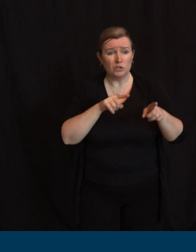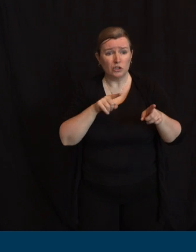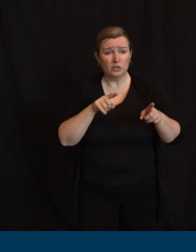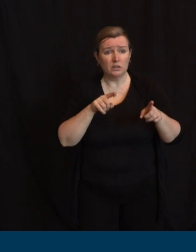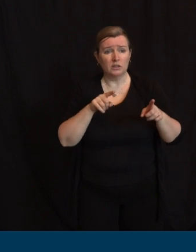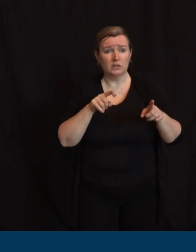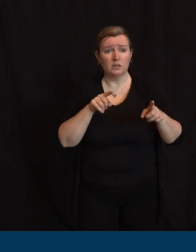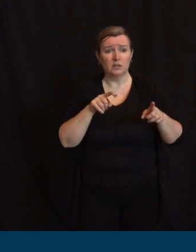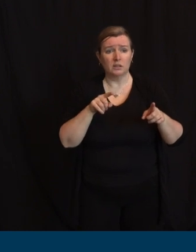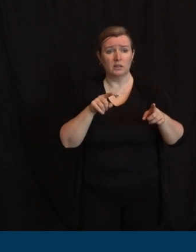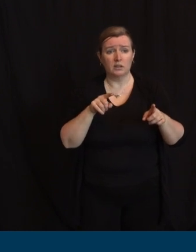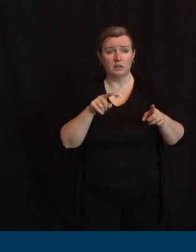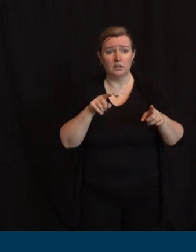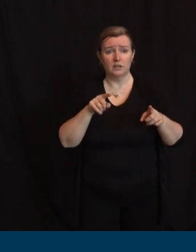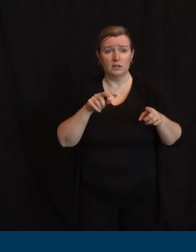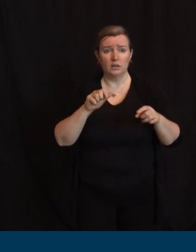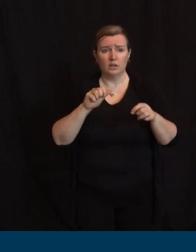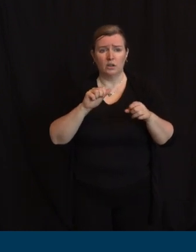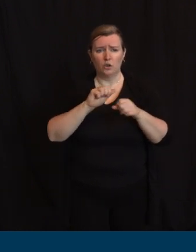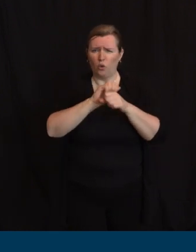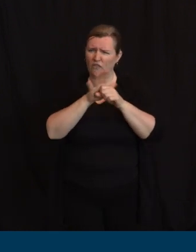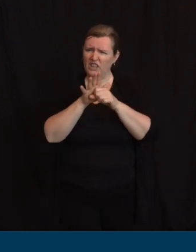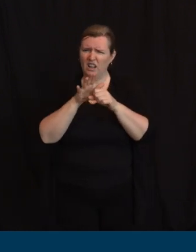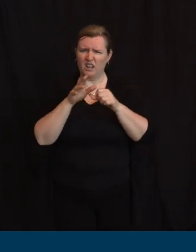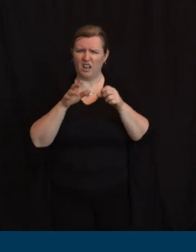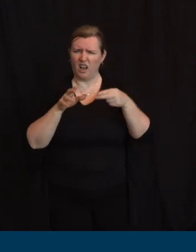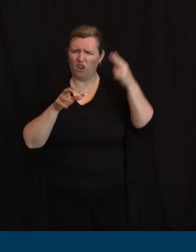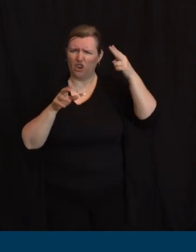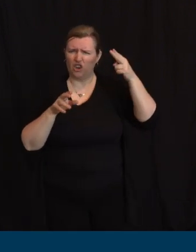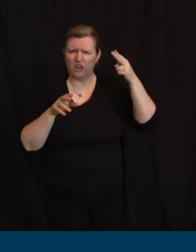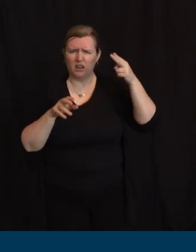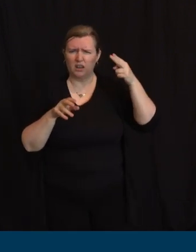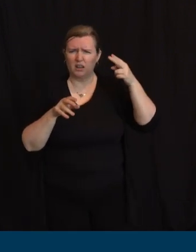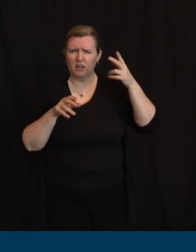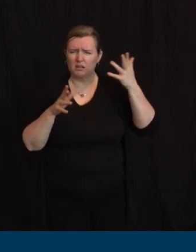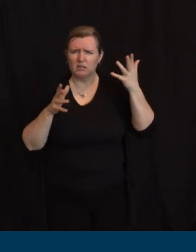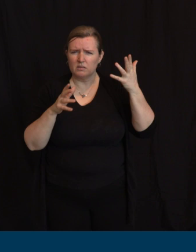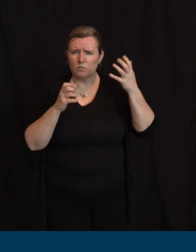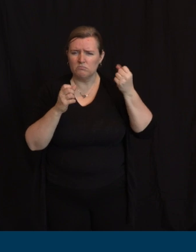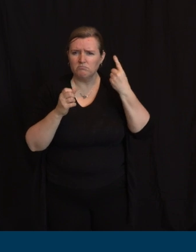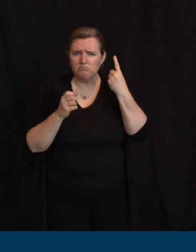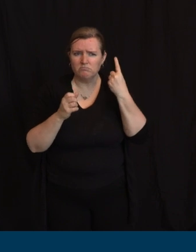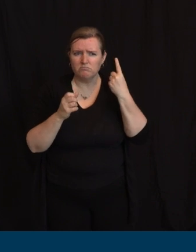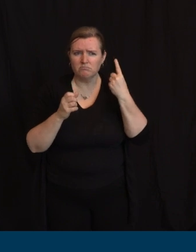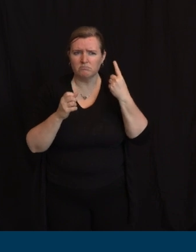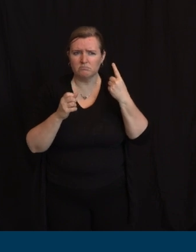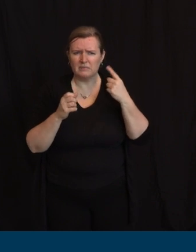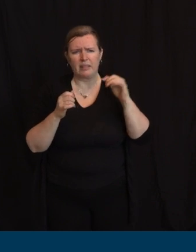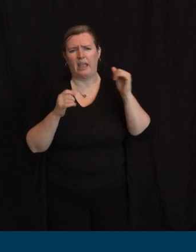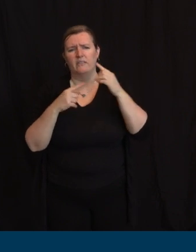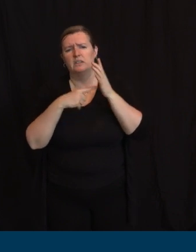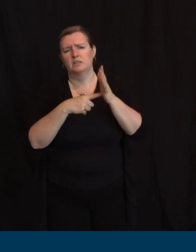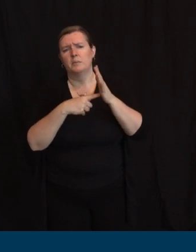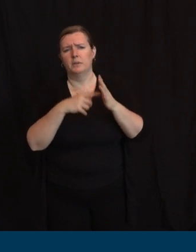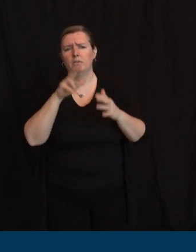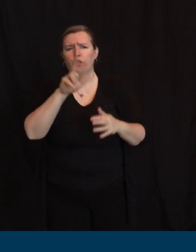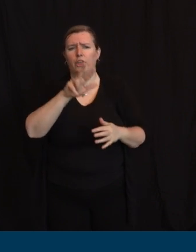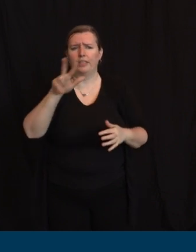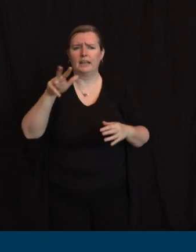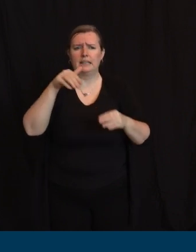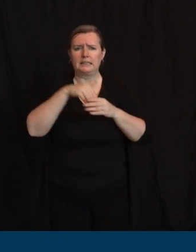care facility? Would say 33 out of 100 be disproportionate, which is a report at one care facility we're hearing about